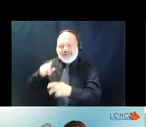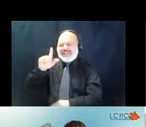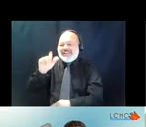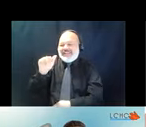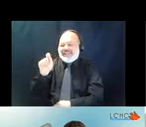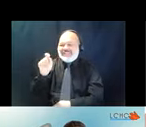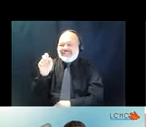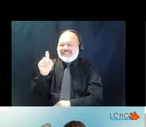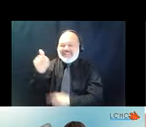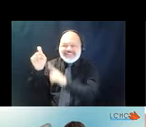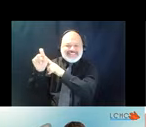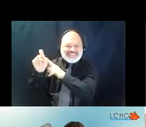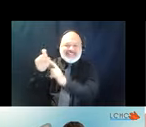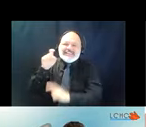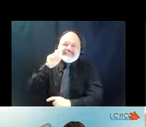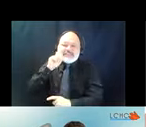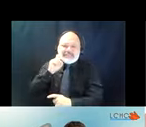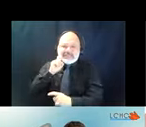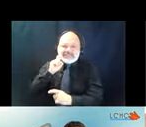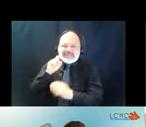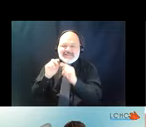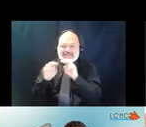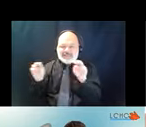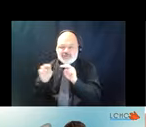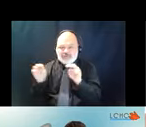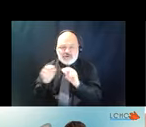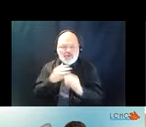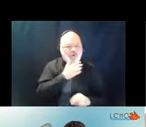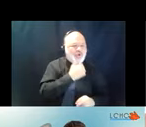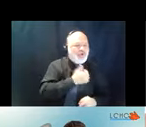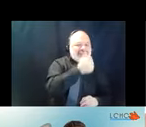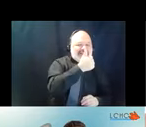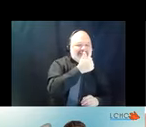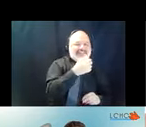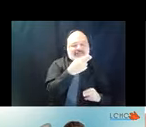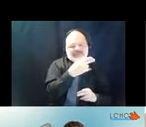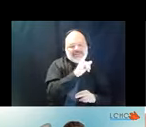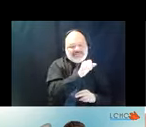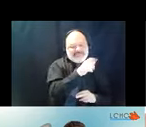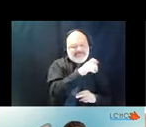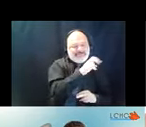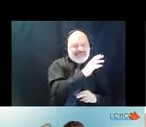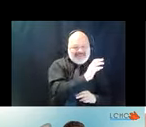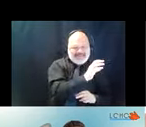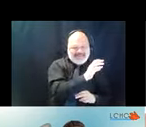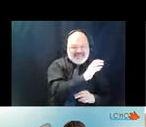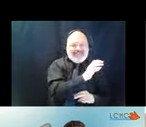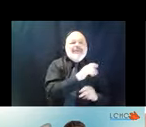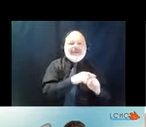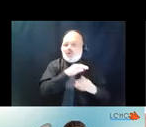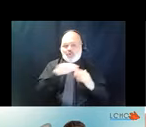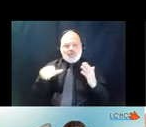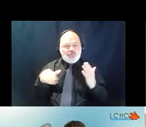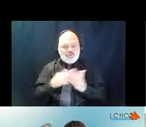gender neutral term. Older adults are more likely to identify as Hispanic, but all groups are